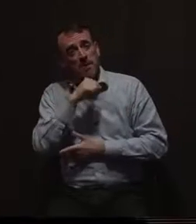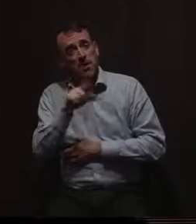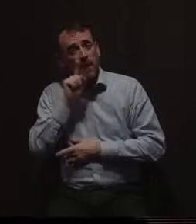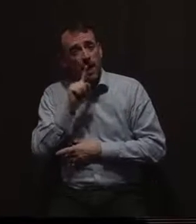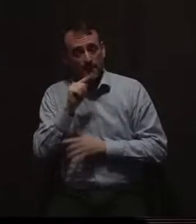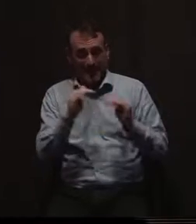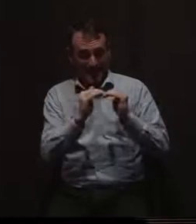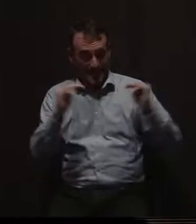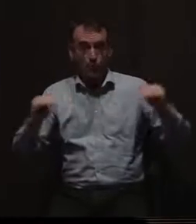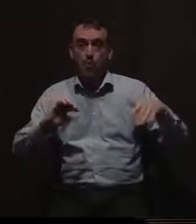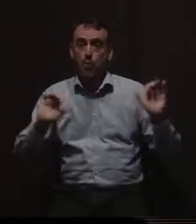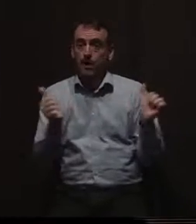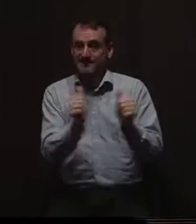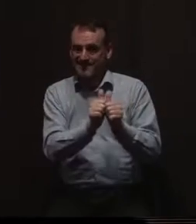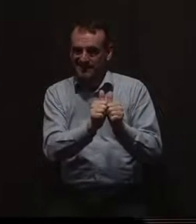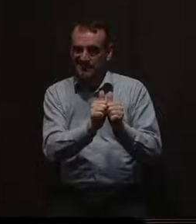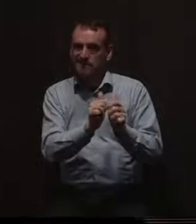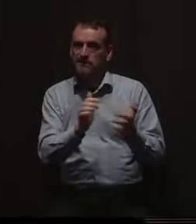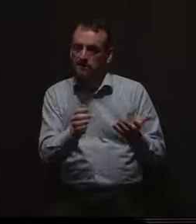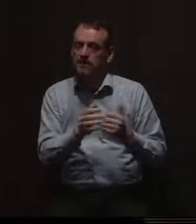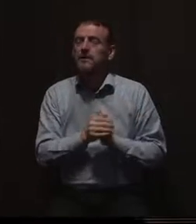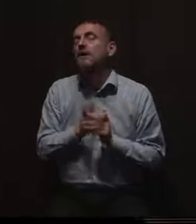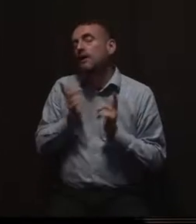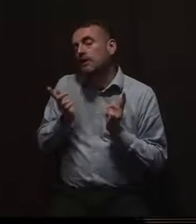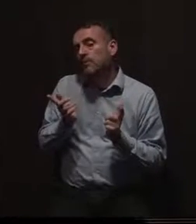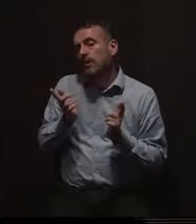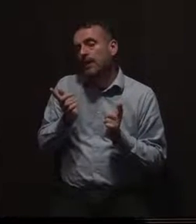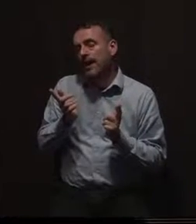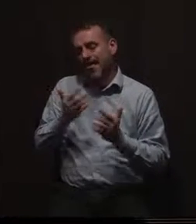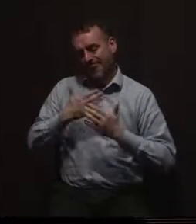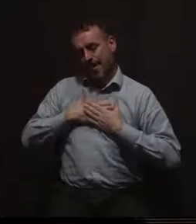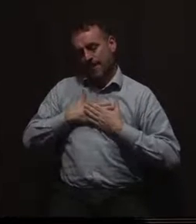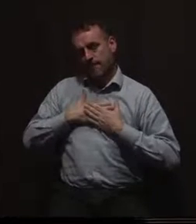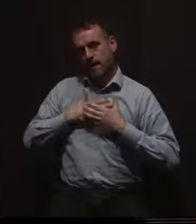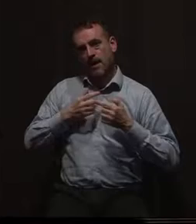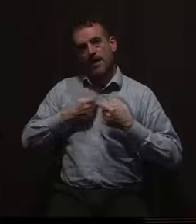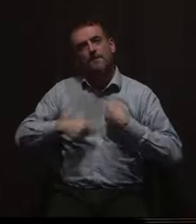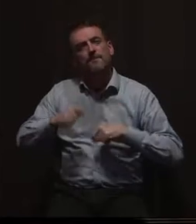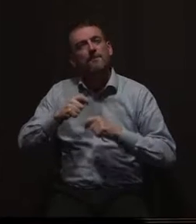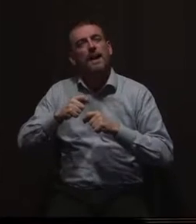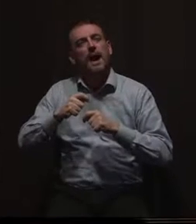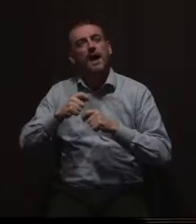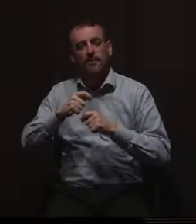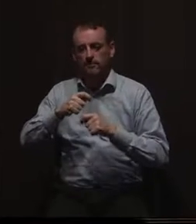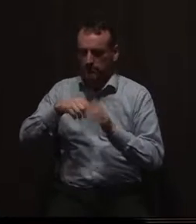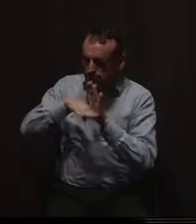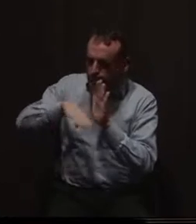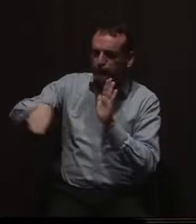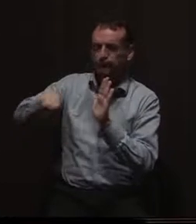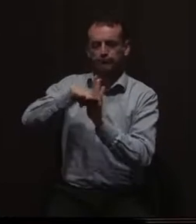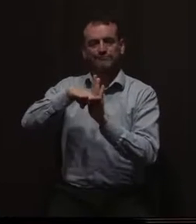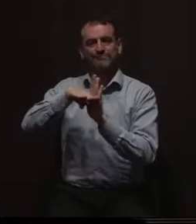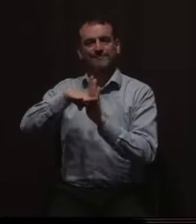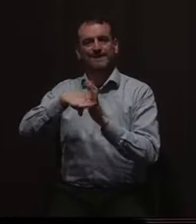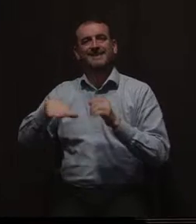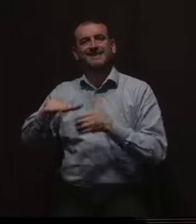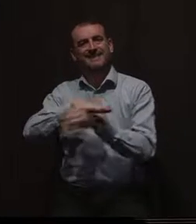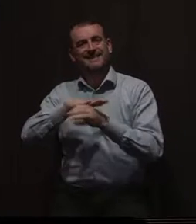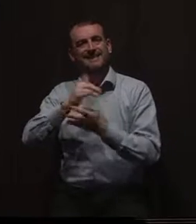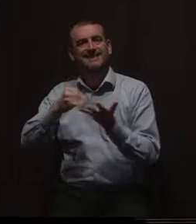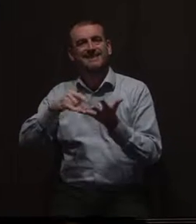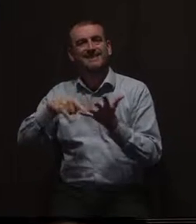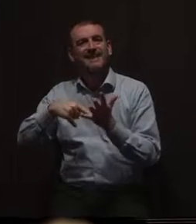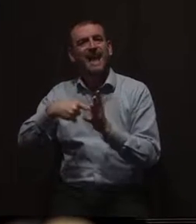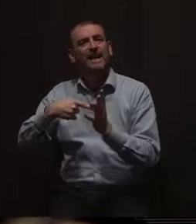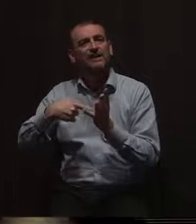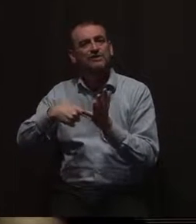and everything. But what I mean by love as a status is, at the moment, we have this idea,